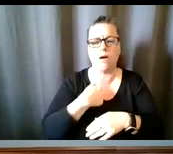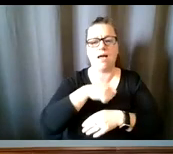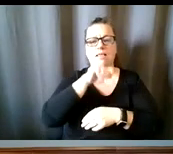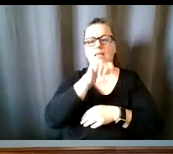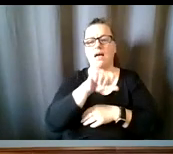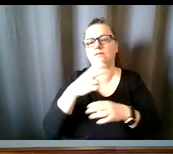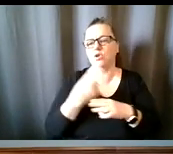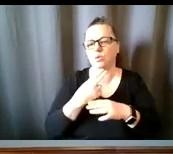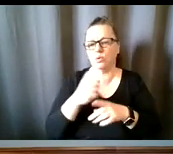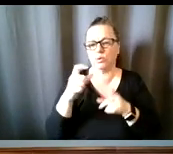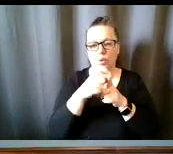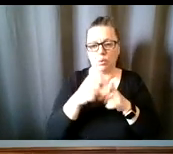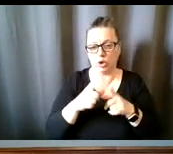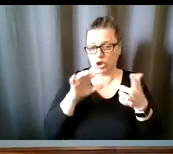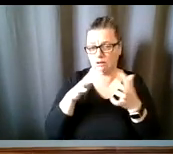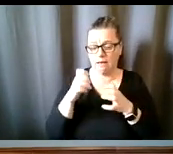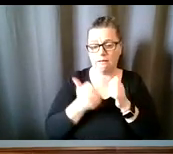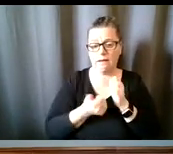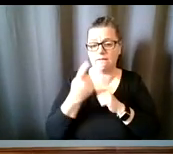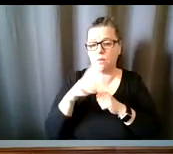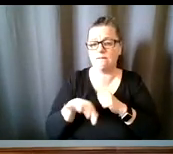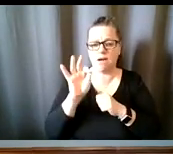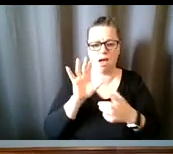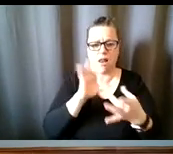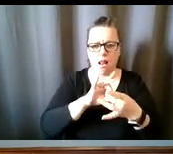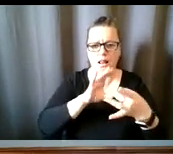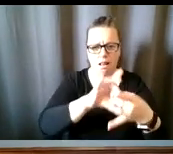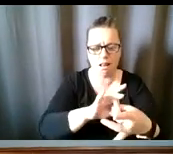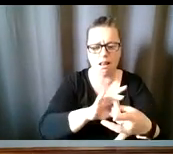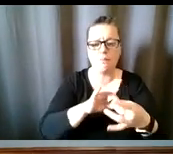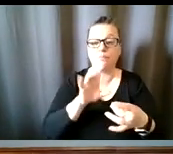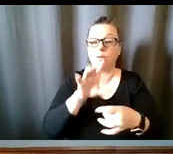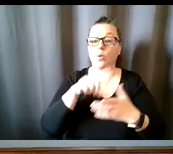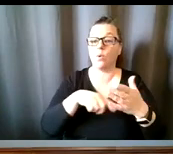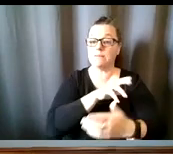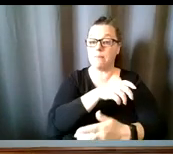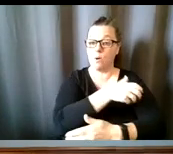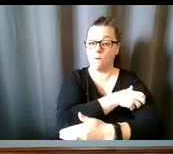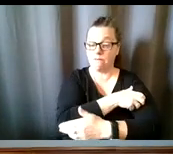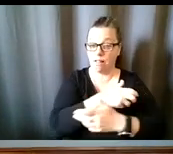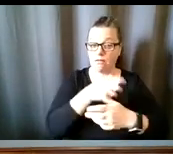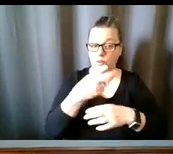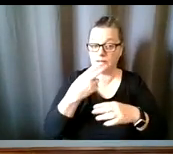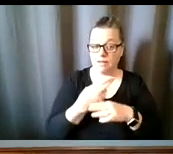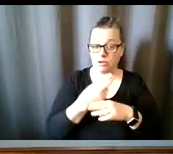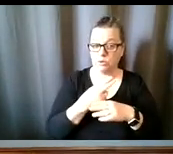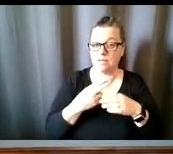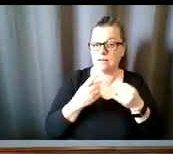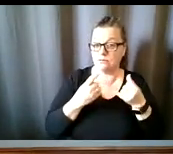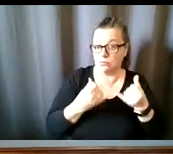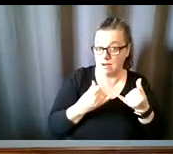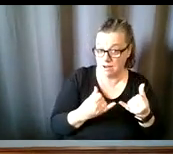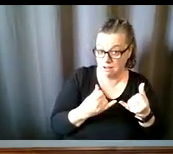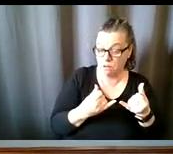word clouds because everybody's going to find those things that resonate with them. And what's powerful about this is you can use that as the current state. And